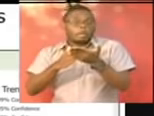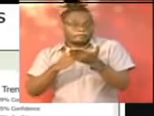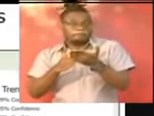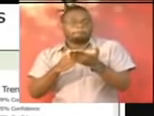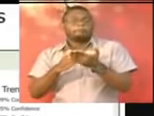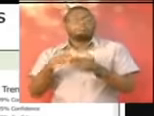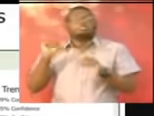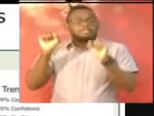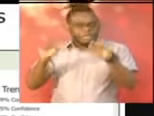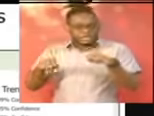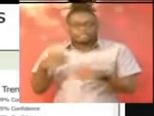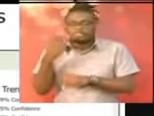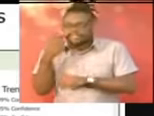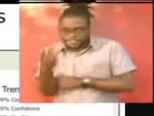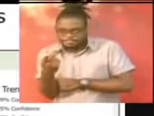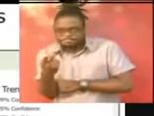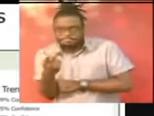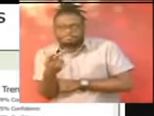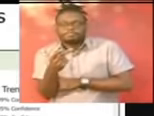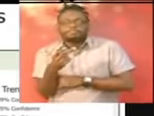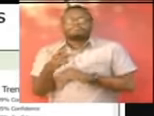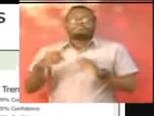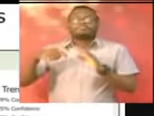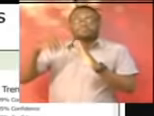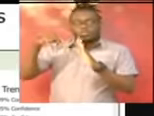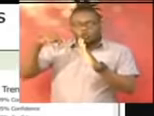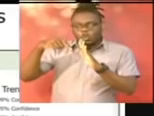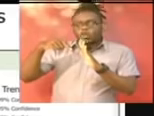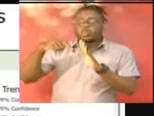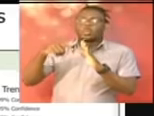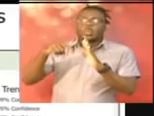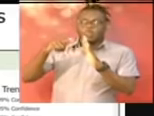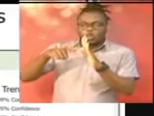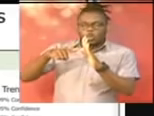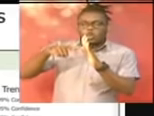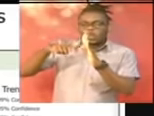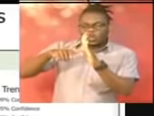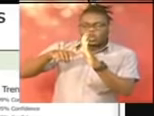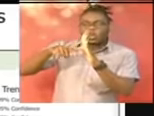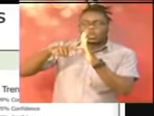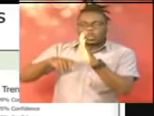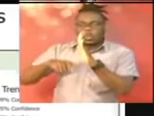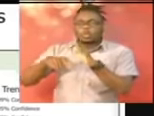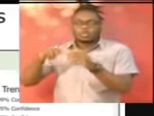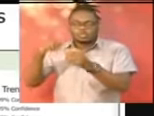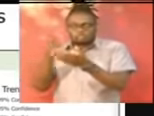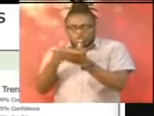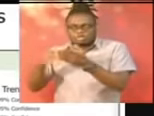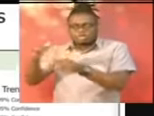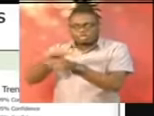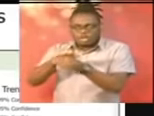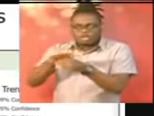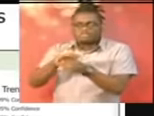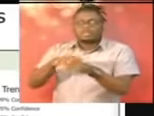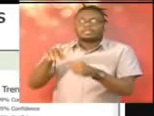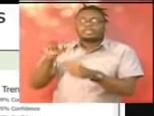scattered throughout the county in several areas, with 3 areas showing increasing trends at this point in time.